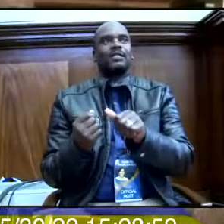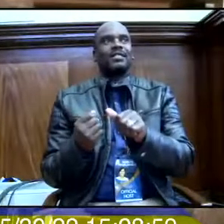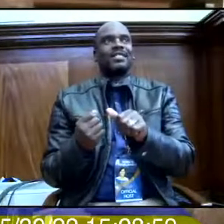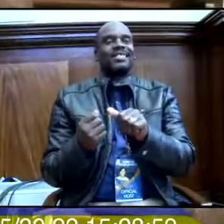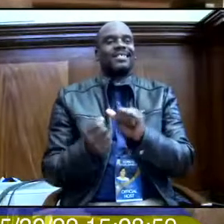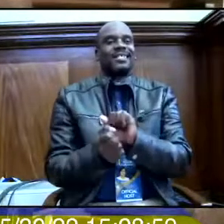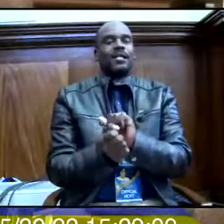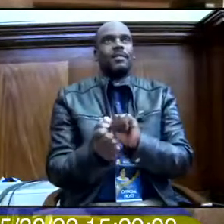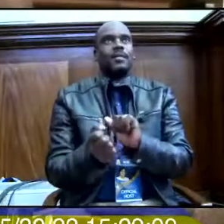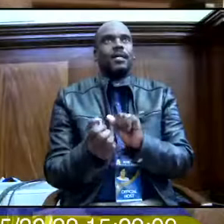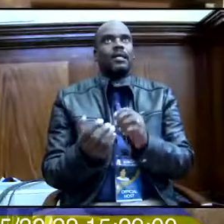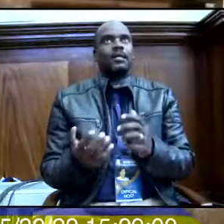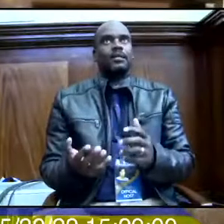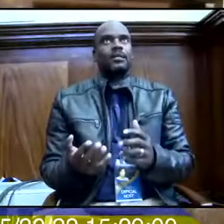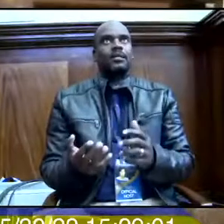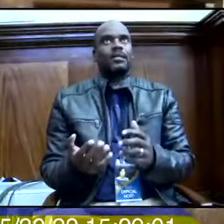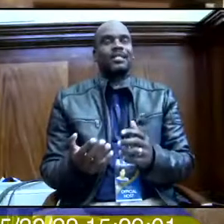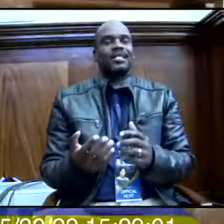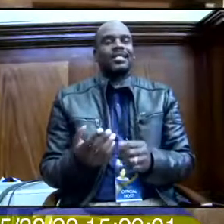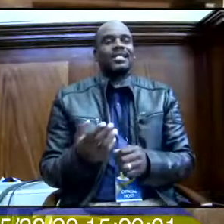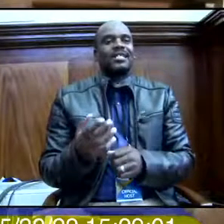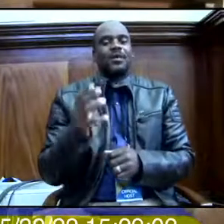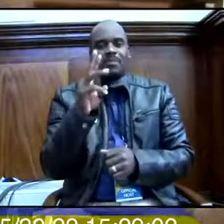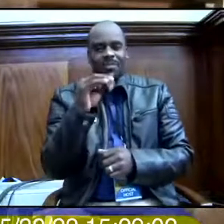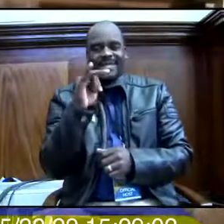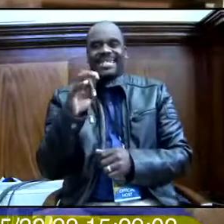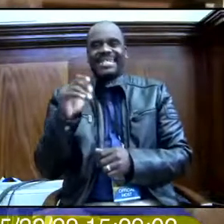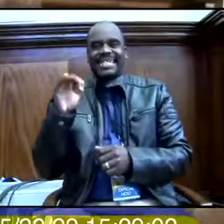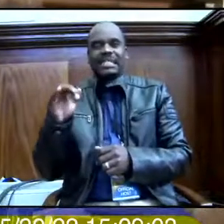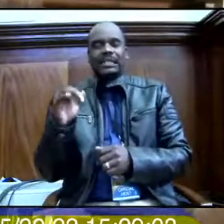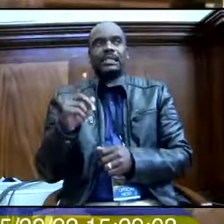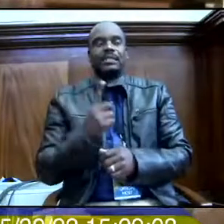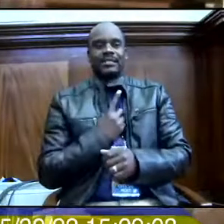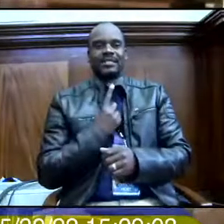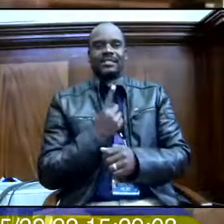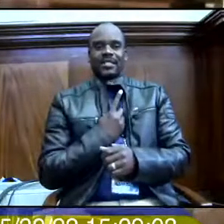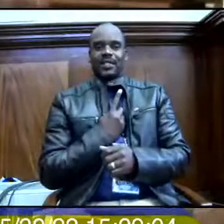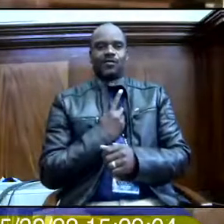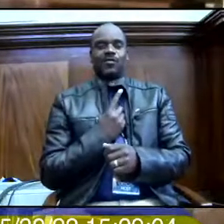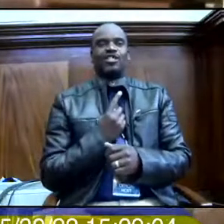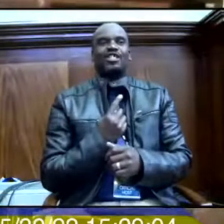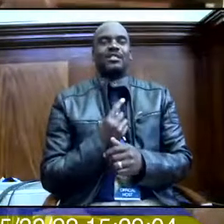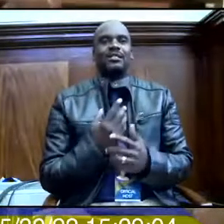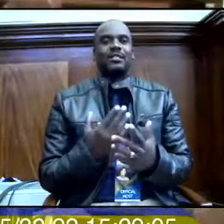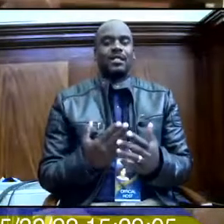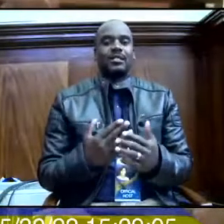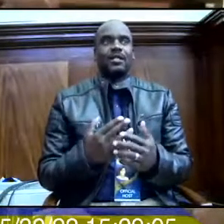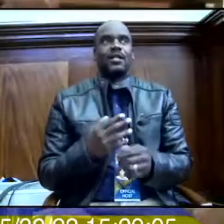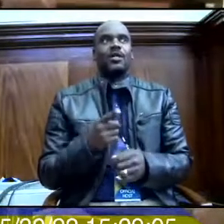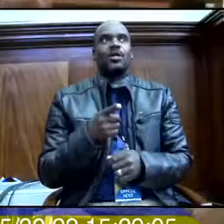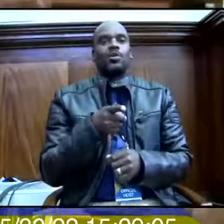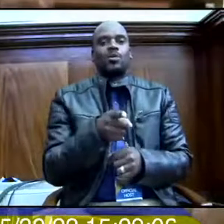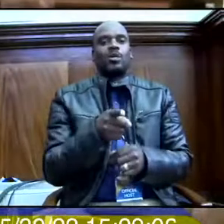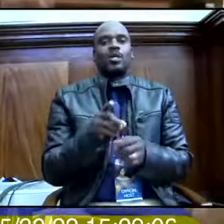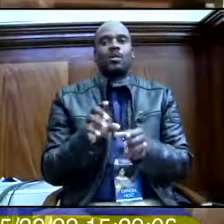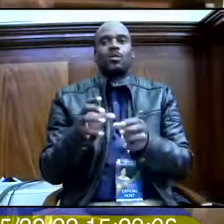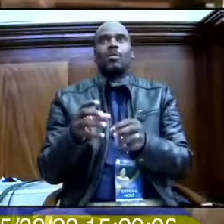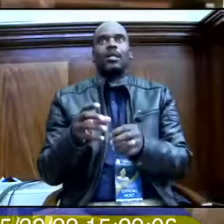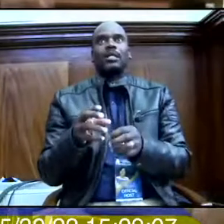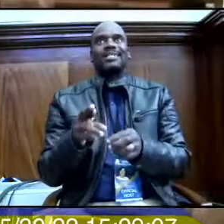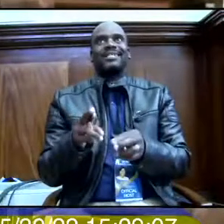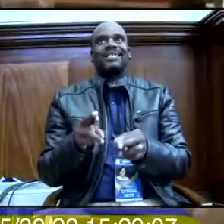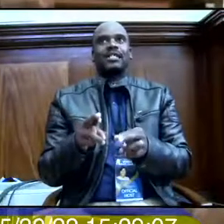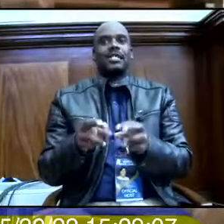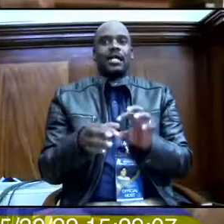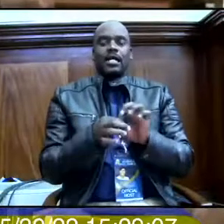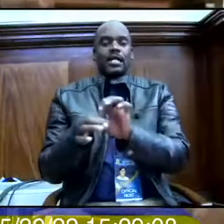deliver the debilitating self-destruction impact of private property relations